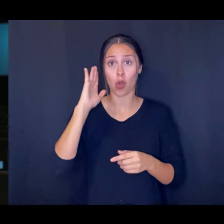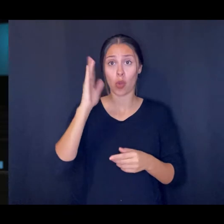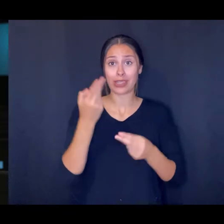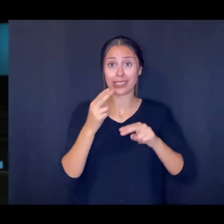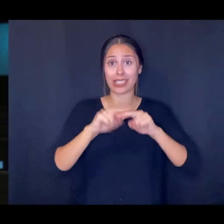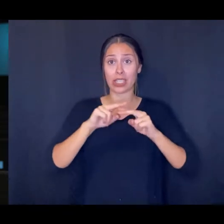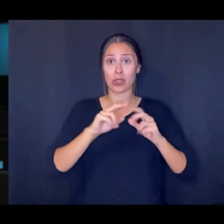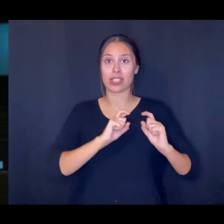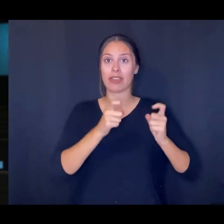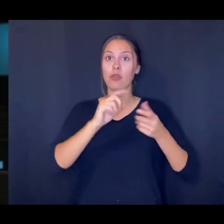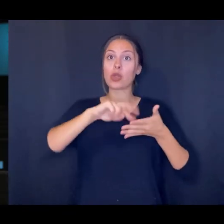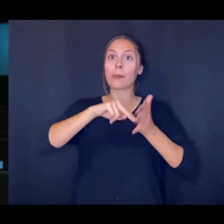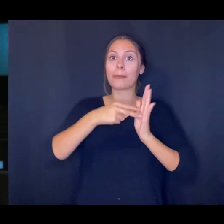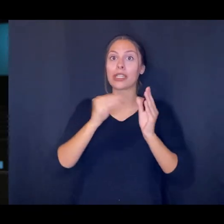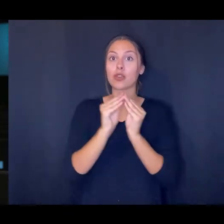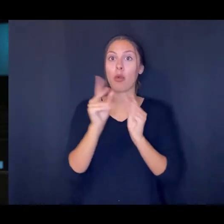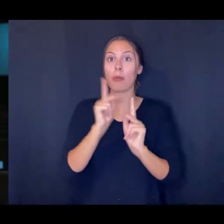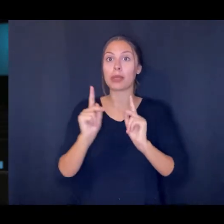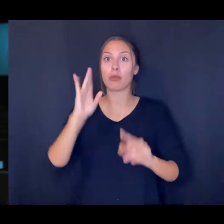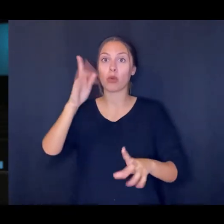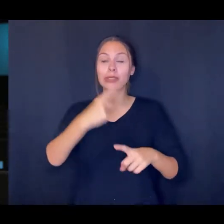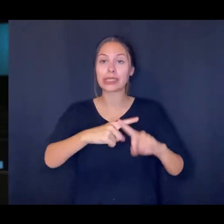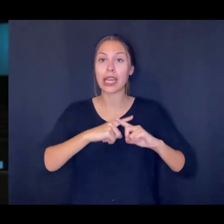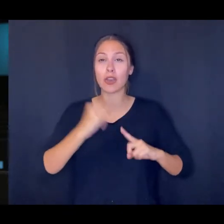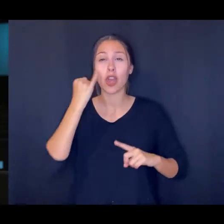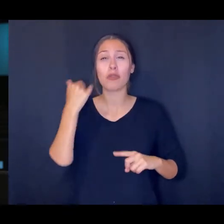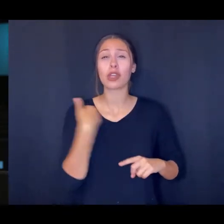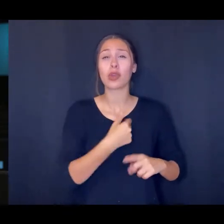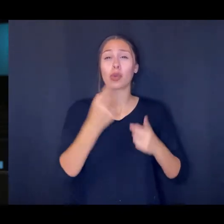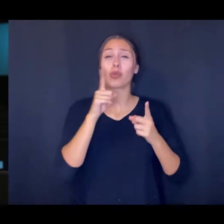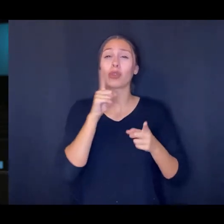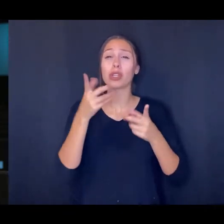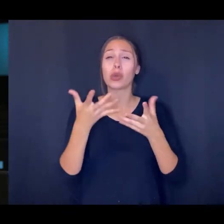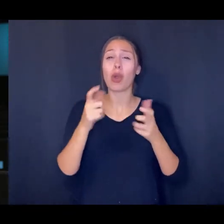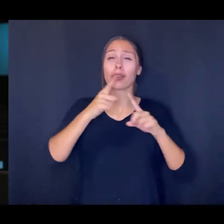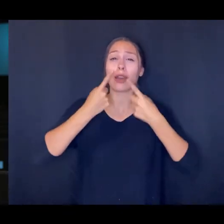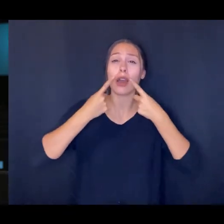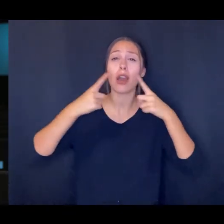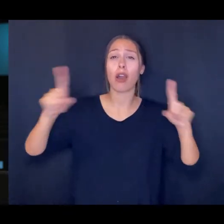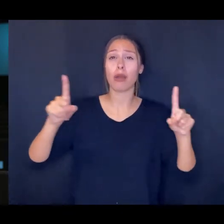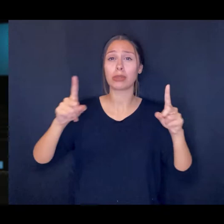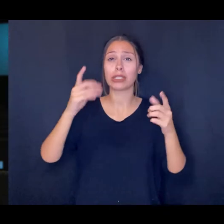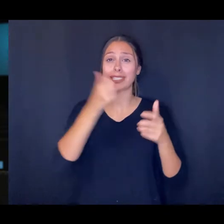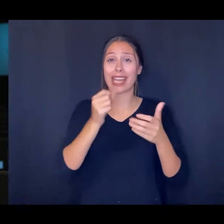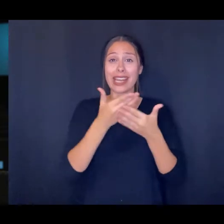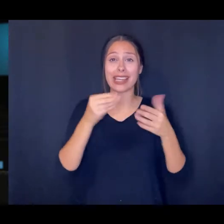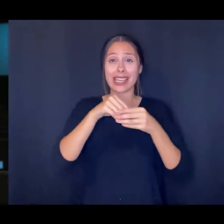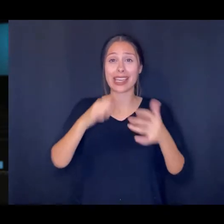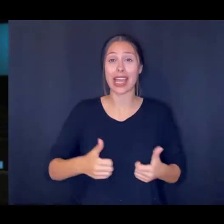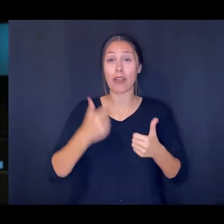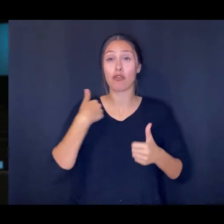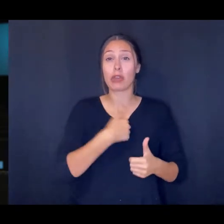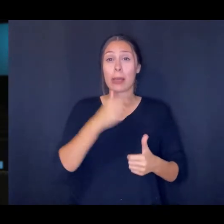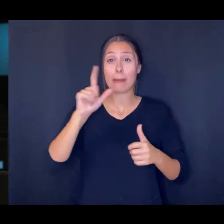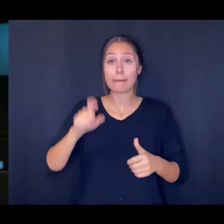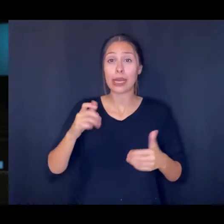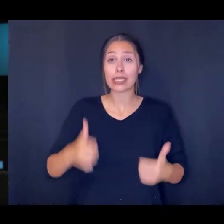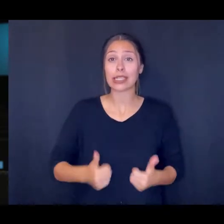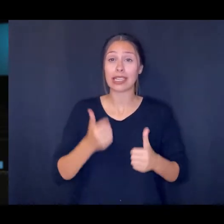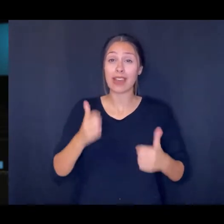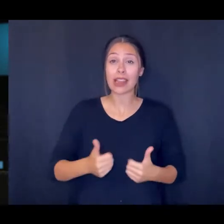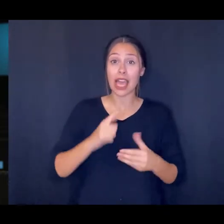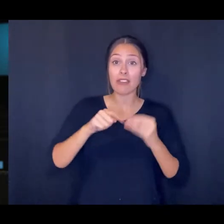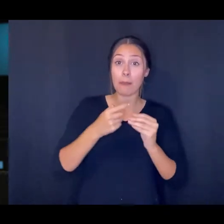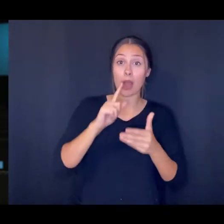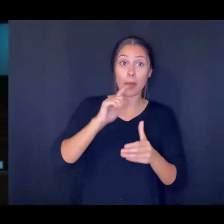translates into an increase of souls being saved. If we really want to accomplish anything in life, we have to live a life of commitment. If we want to get a job,